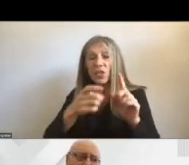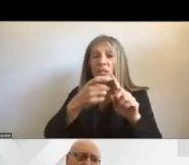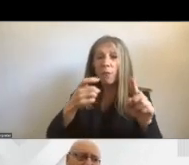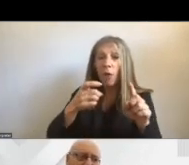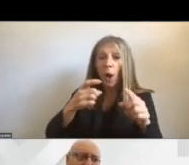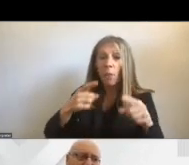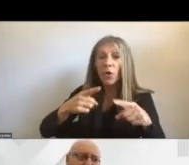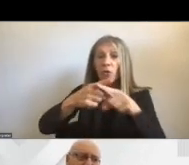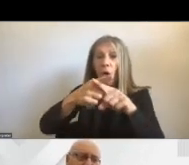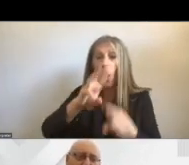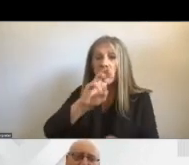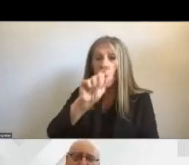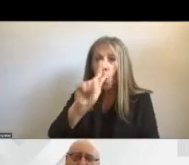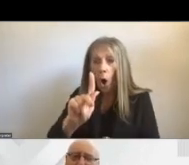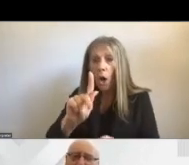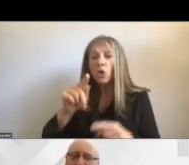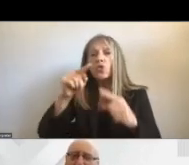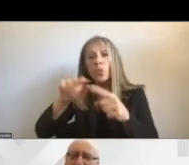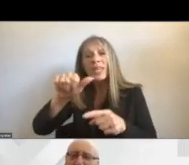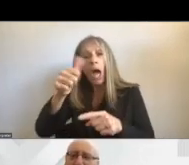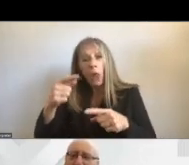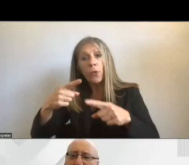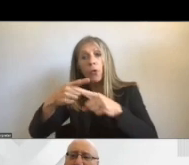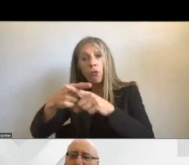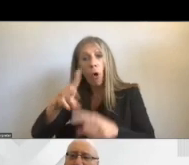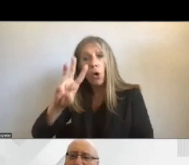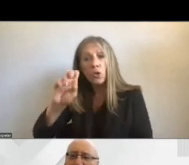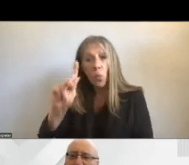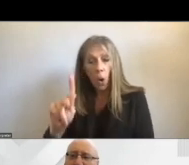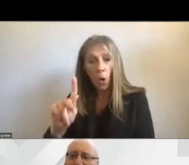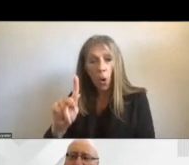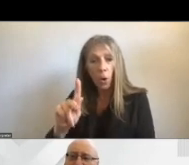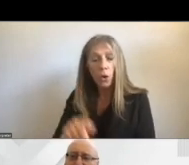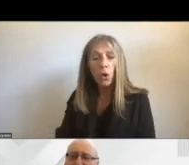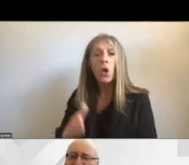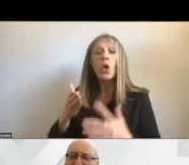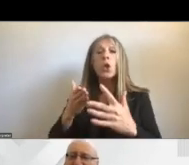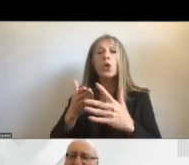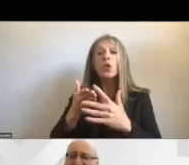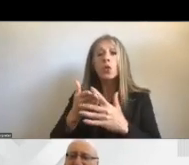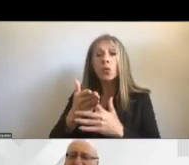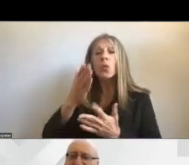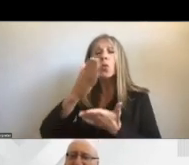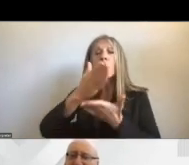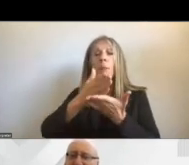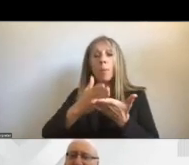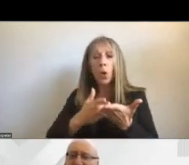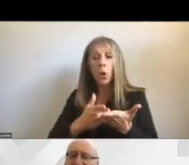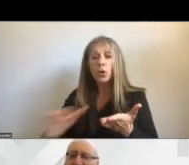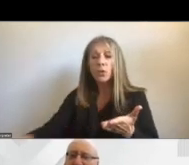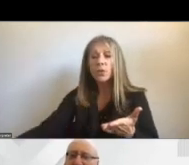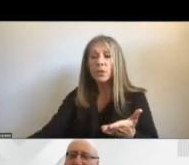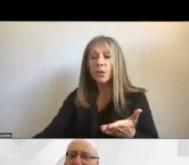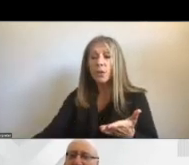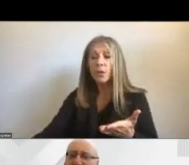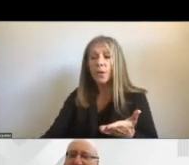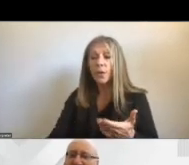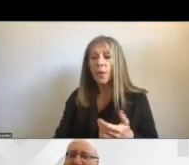meet the definition of pedestrian refuge island as defined in PROAC and require detectable warning